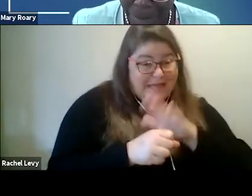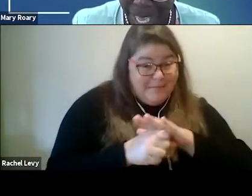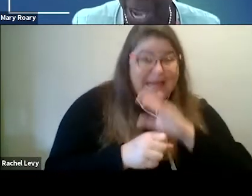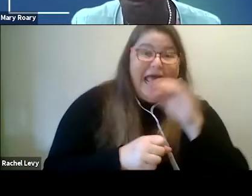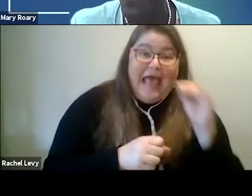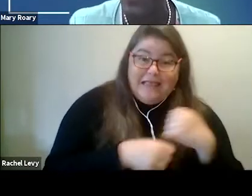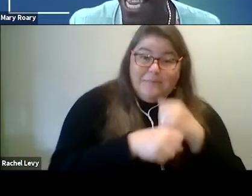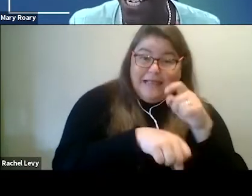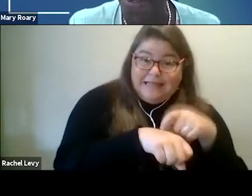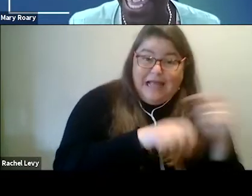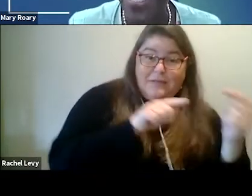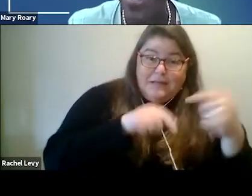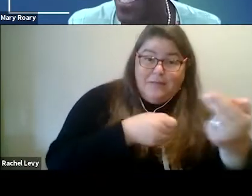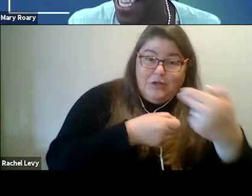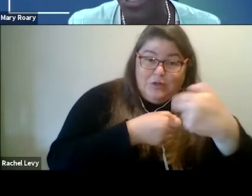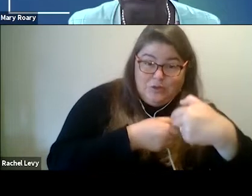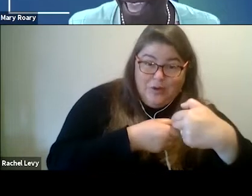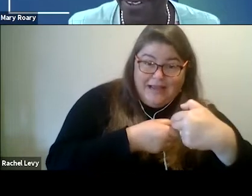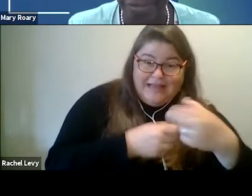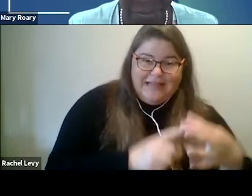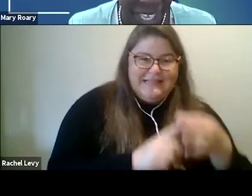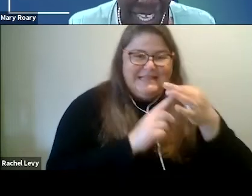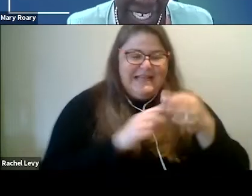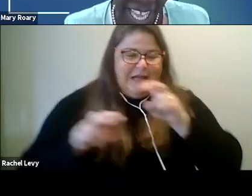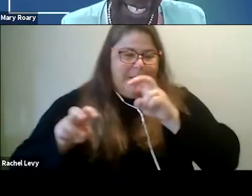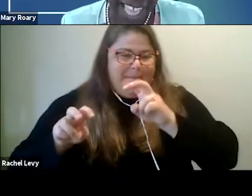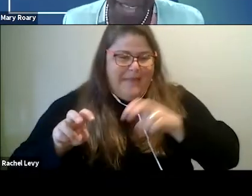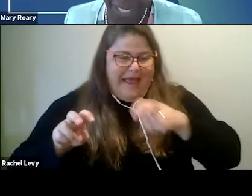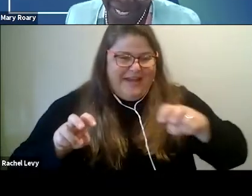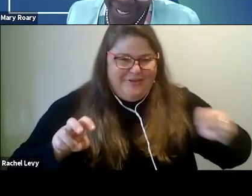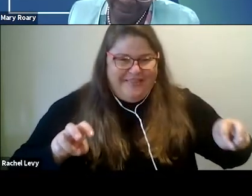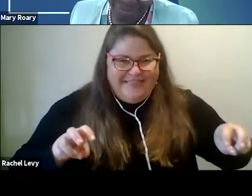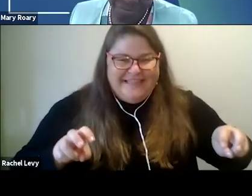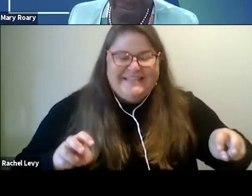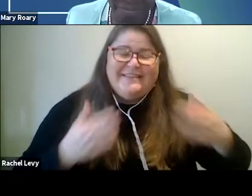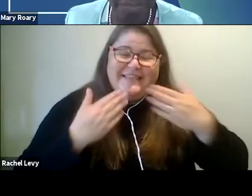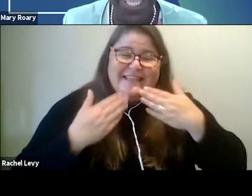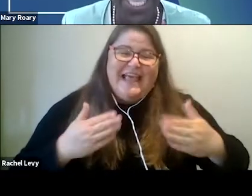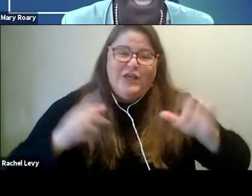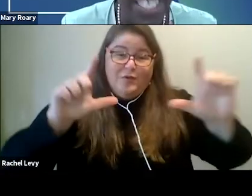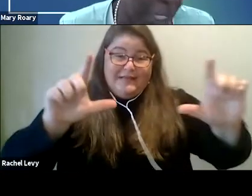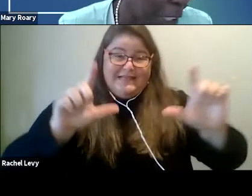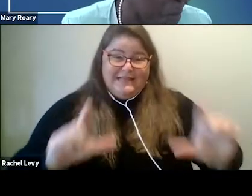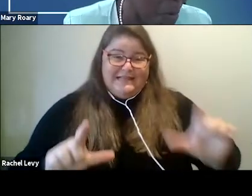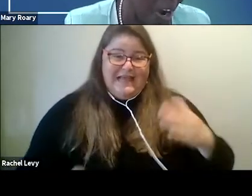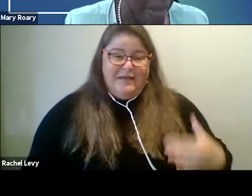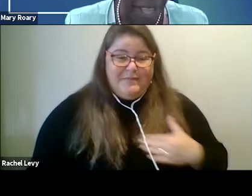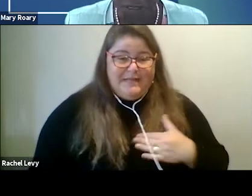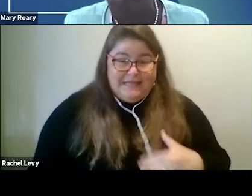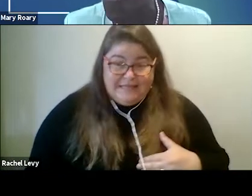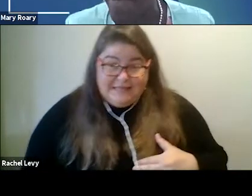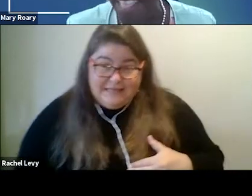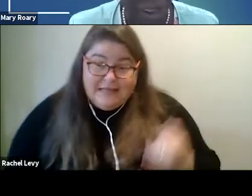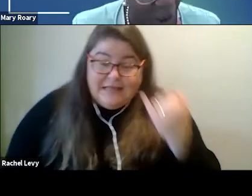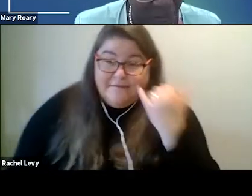time to be here with us anyway, distinguished panel. Next slide, please. To learn more about